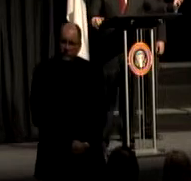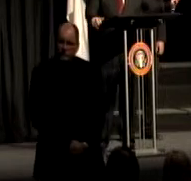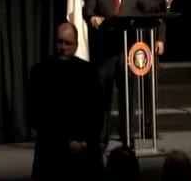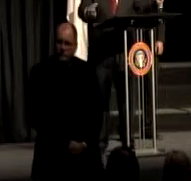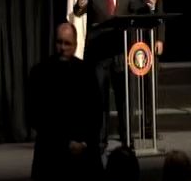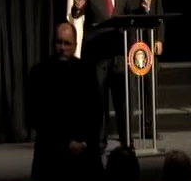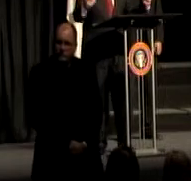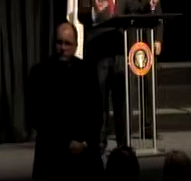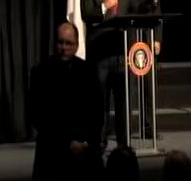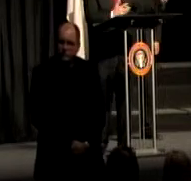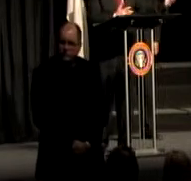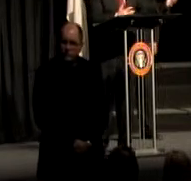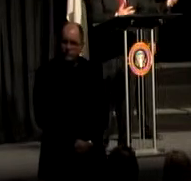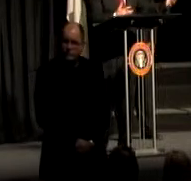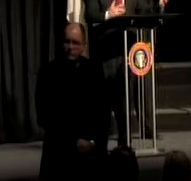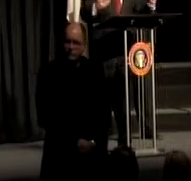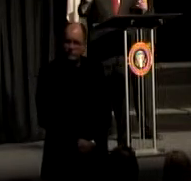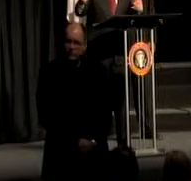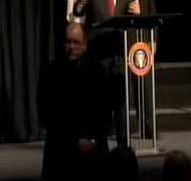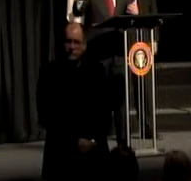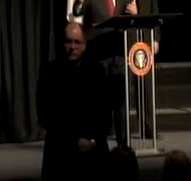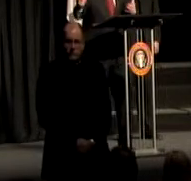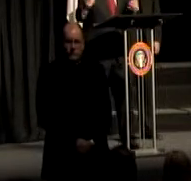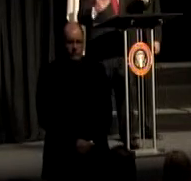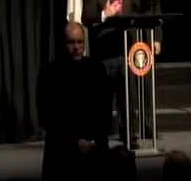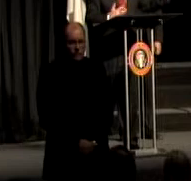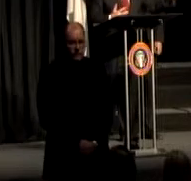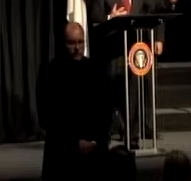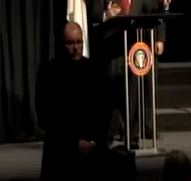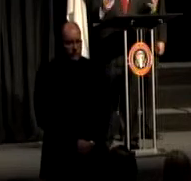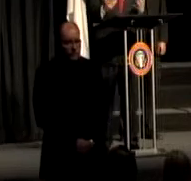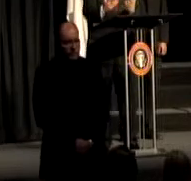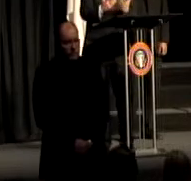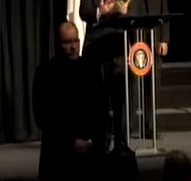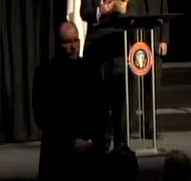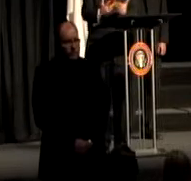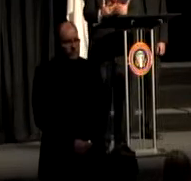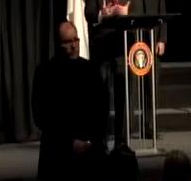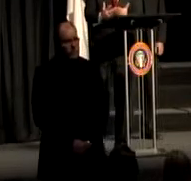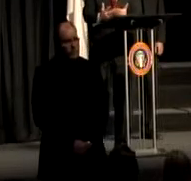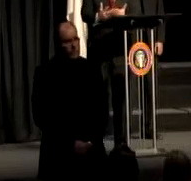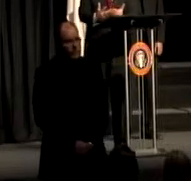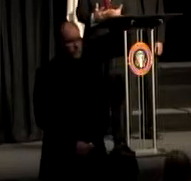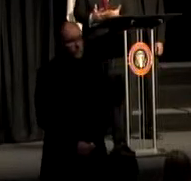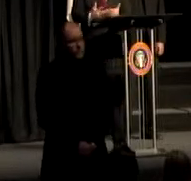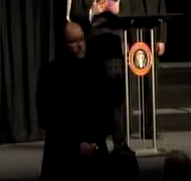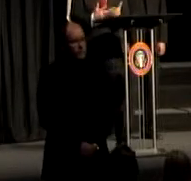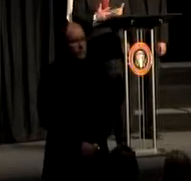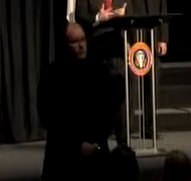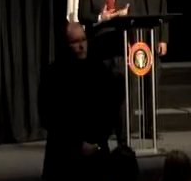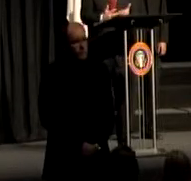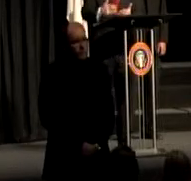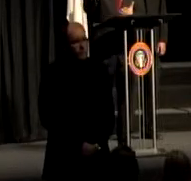life so how can we be unified how do we understand what I'm saying what you're saying is because we have God within our life